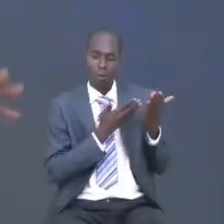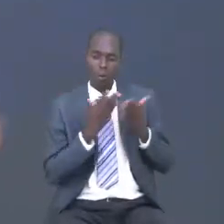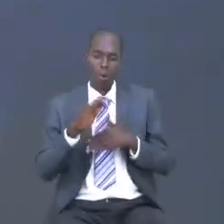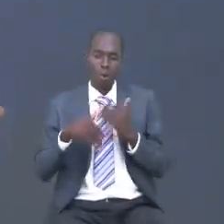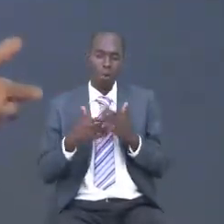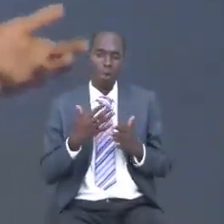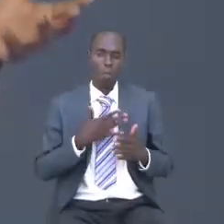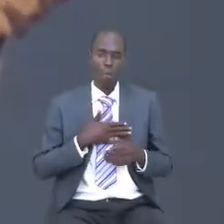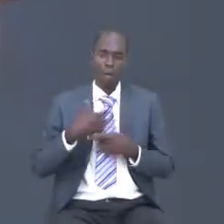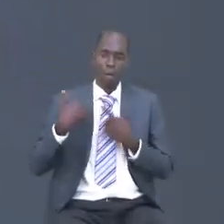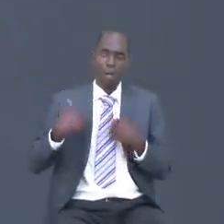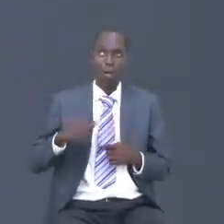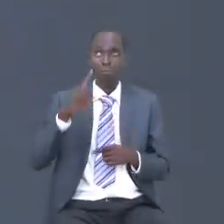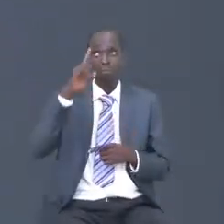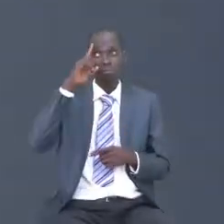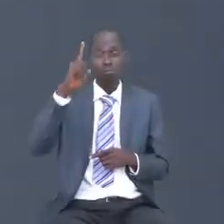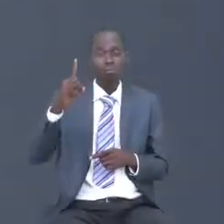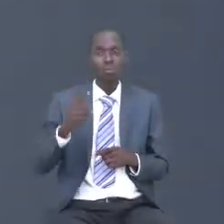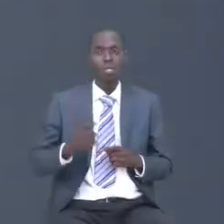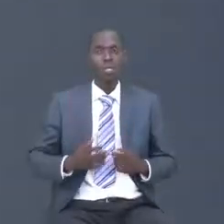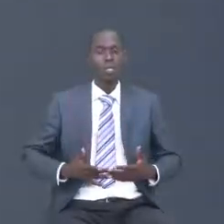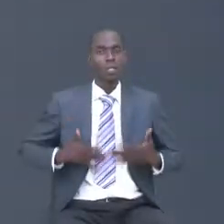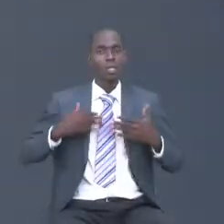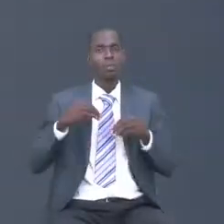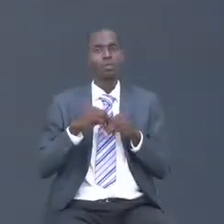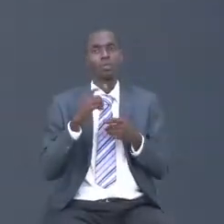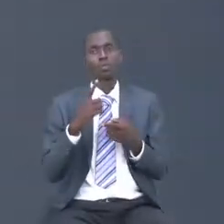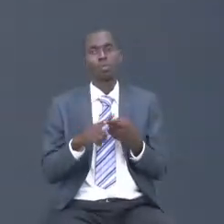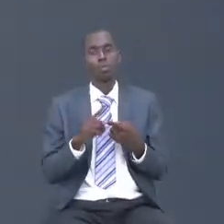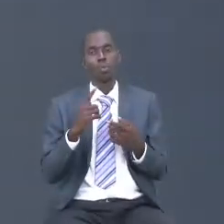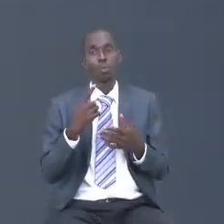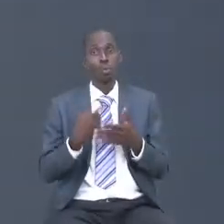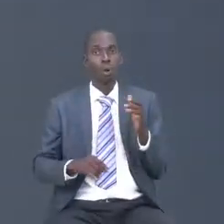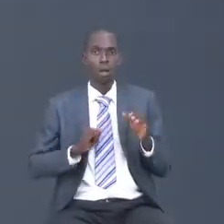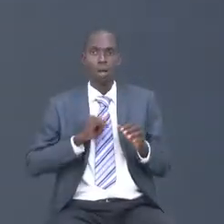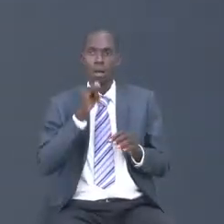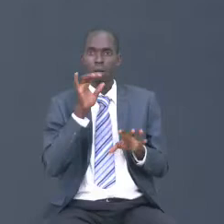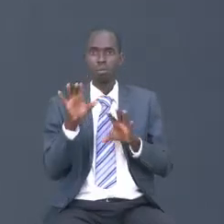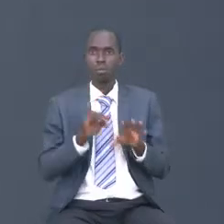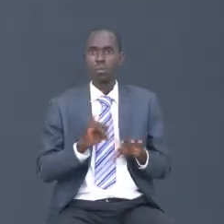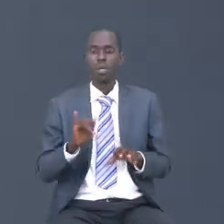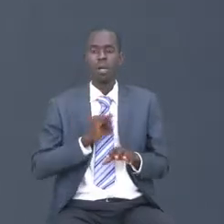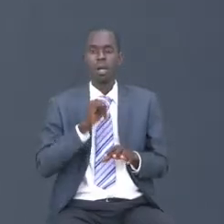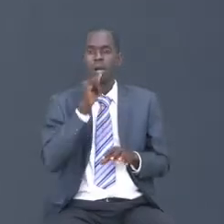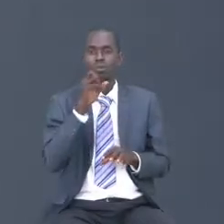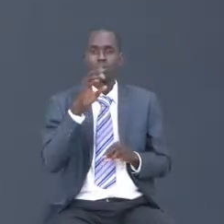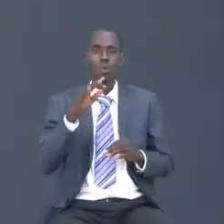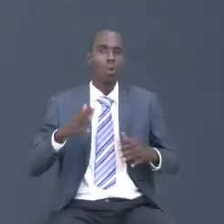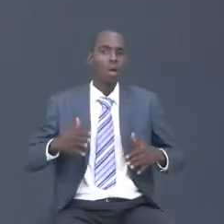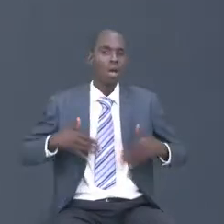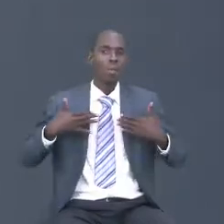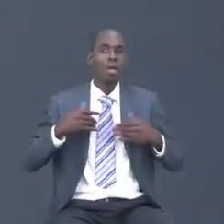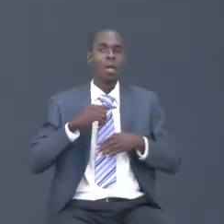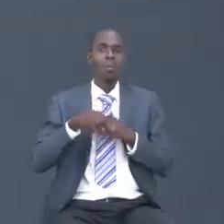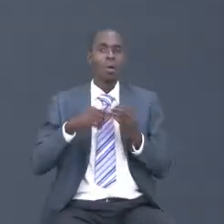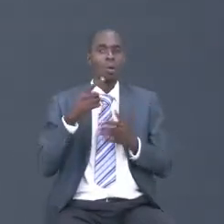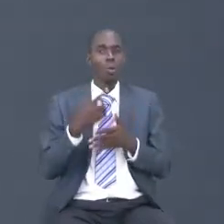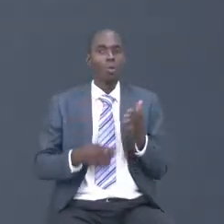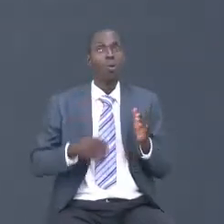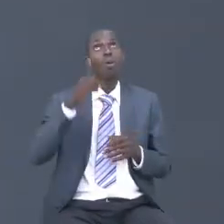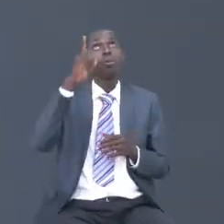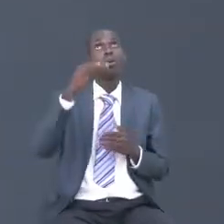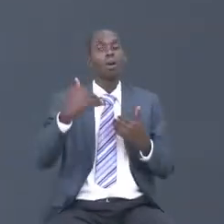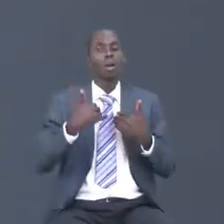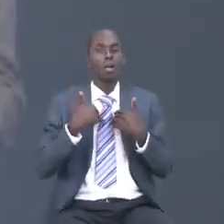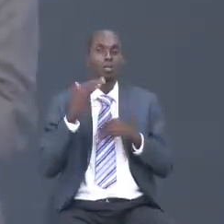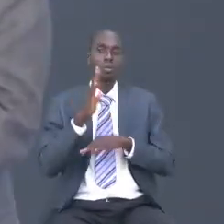my life into what I'm doing. I'm so excited about what God has called me to do.